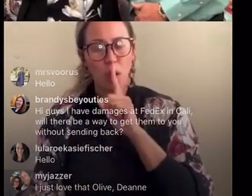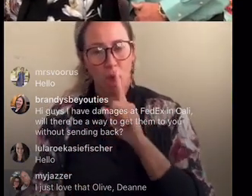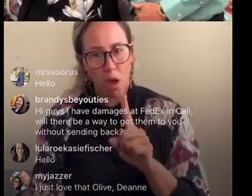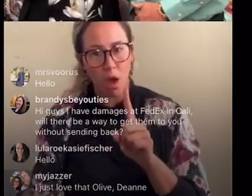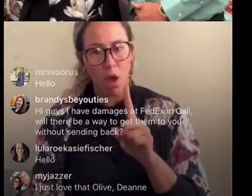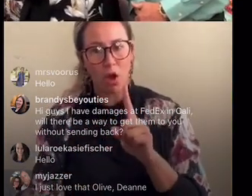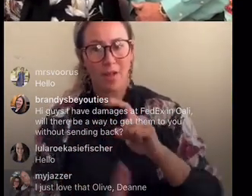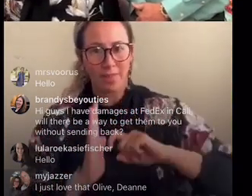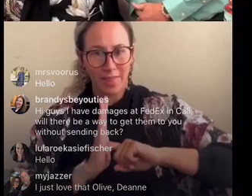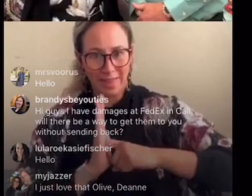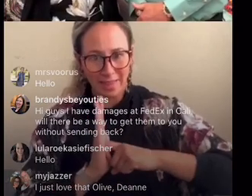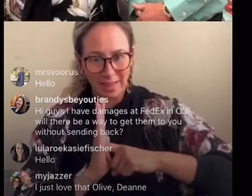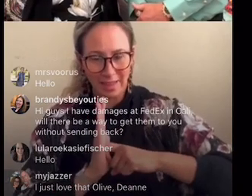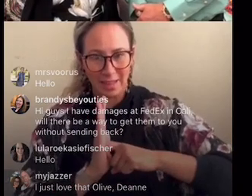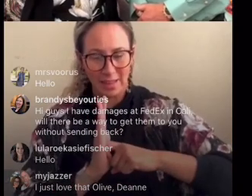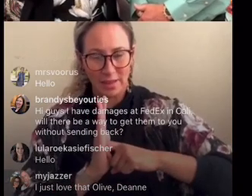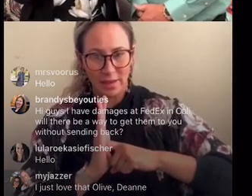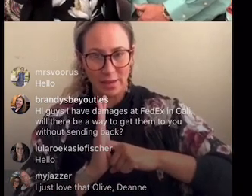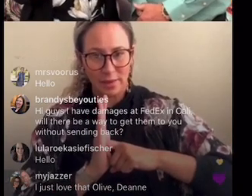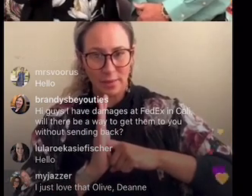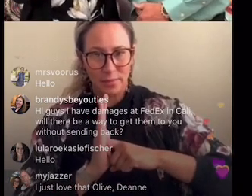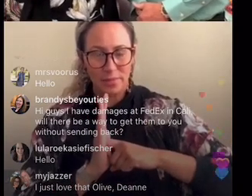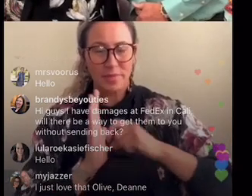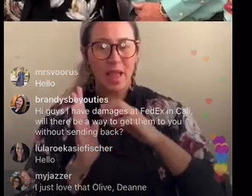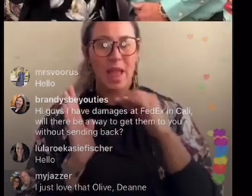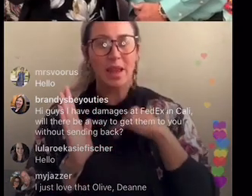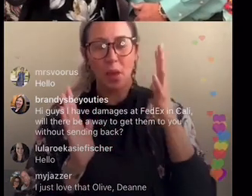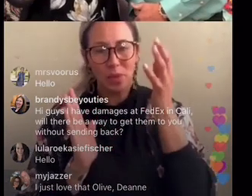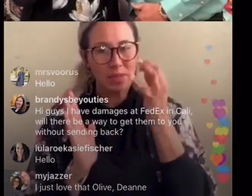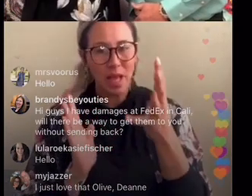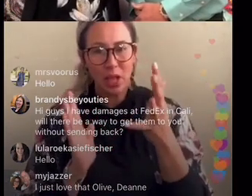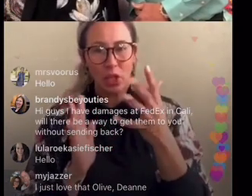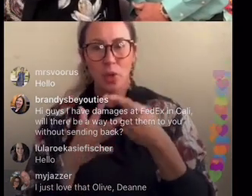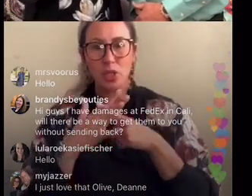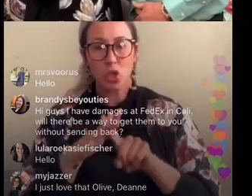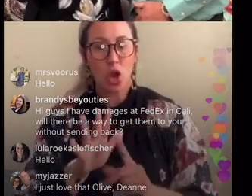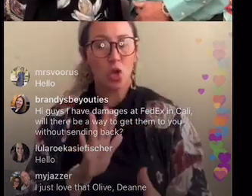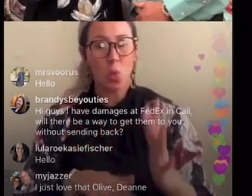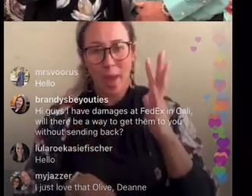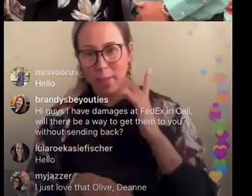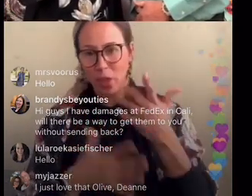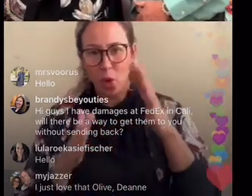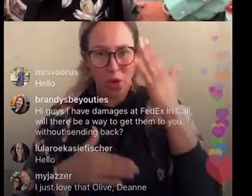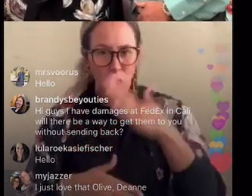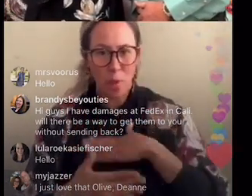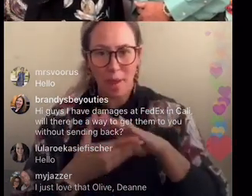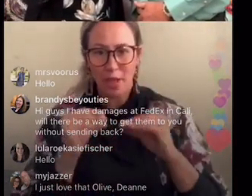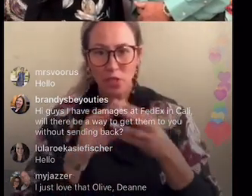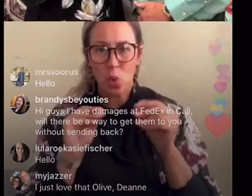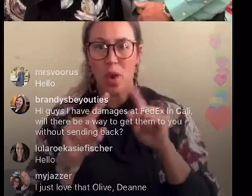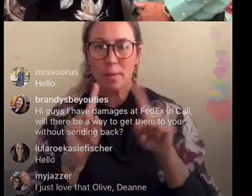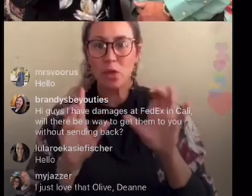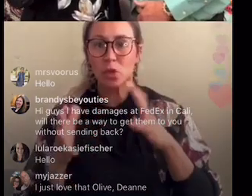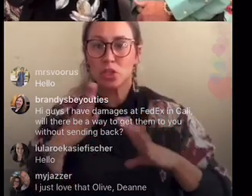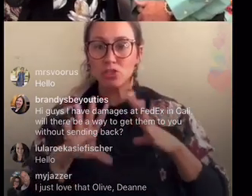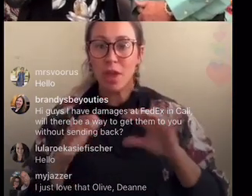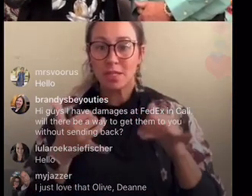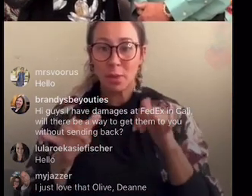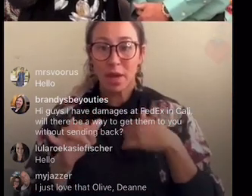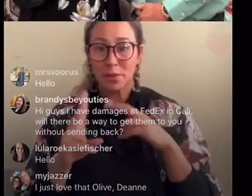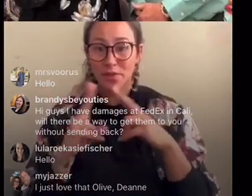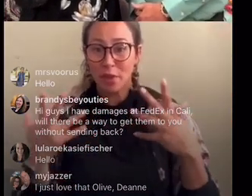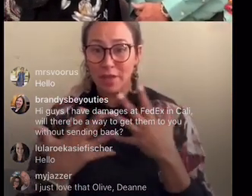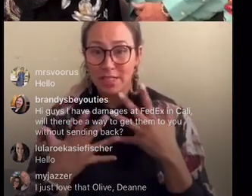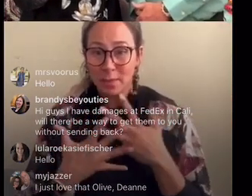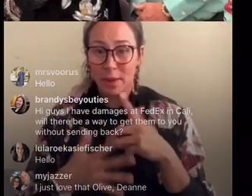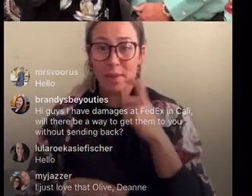key. And I will tell you that, you know, it started way back, and you already know my story, but with doing dress parties, I was really intimidated